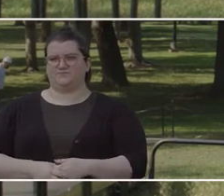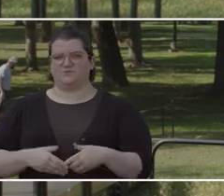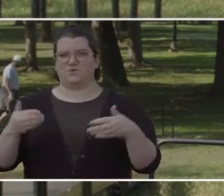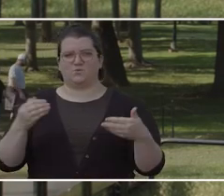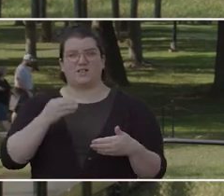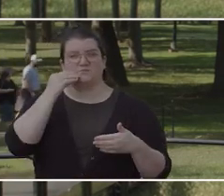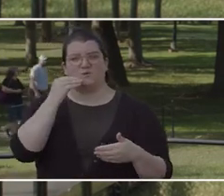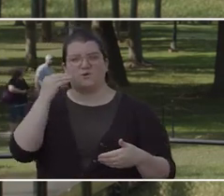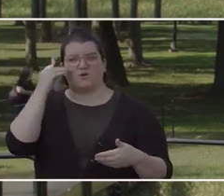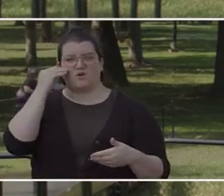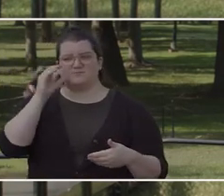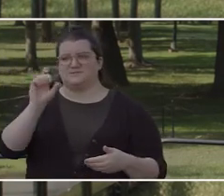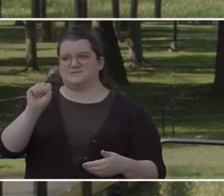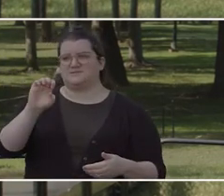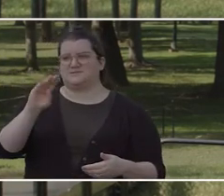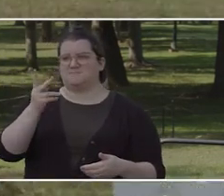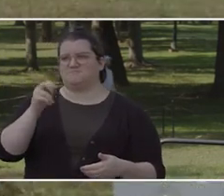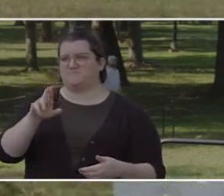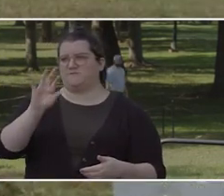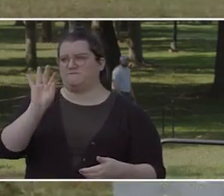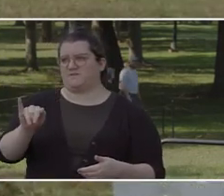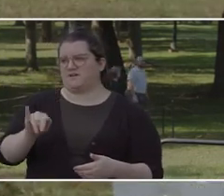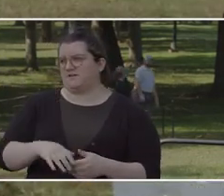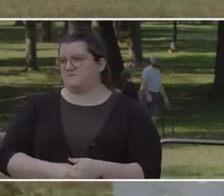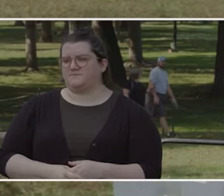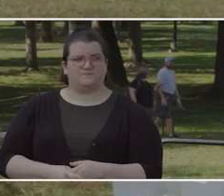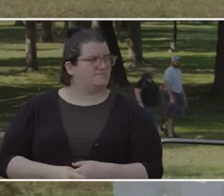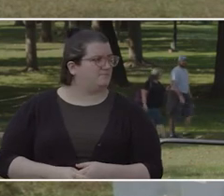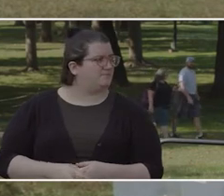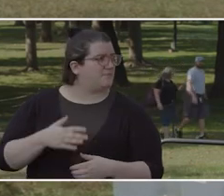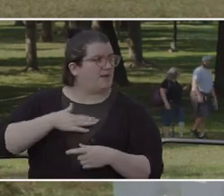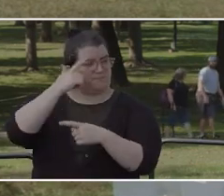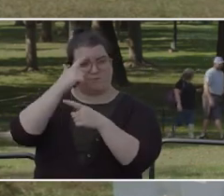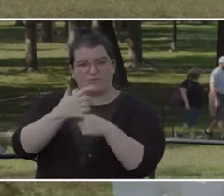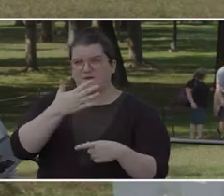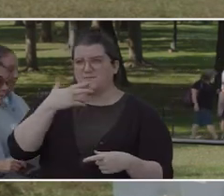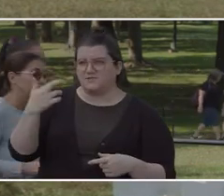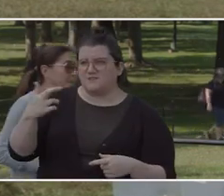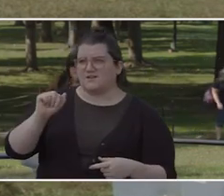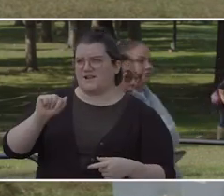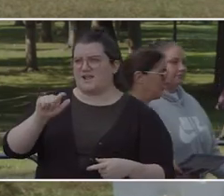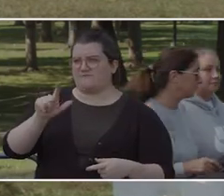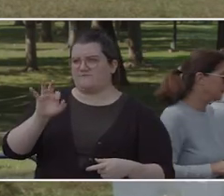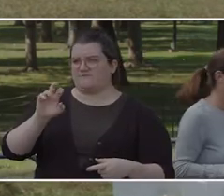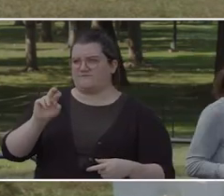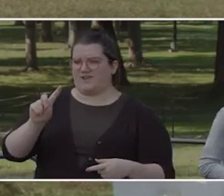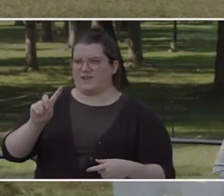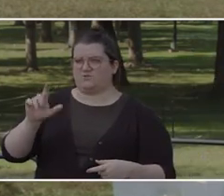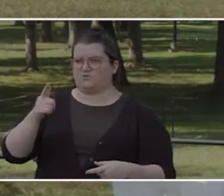Welcome home, Semper Fi. My brother and best friend, Alfred Guzelak, U.S.